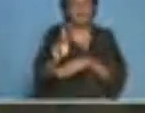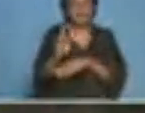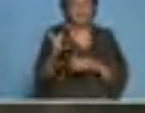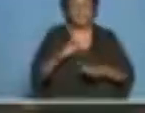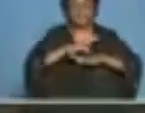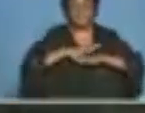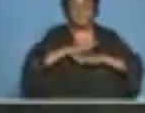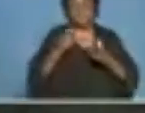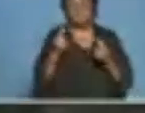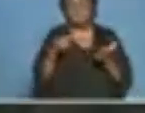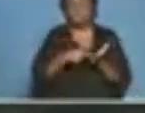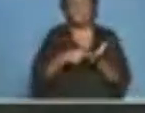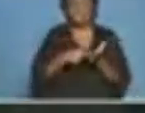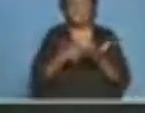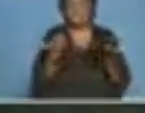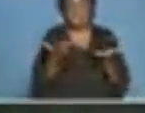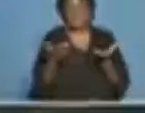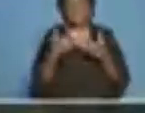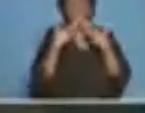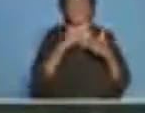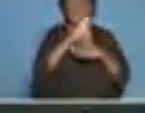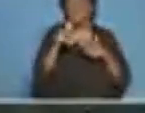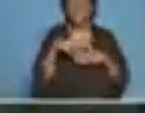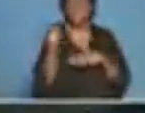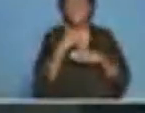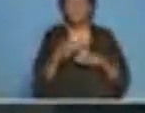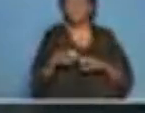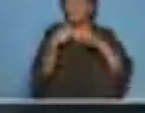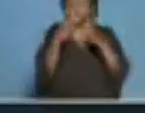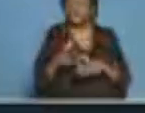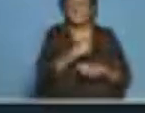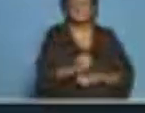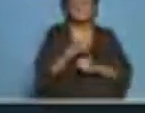to do this in this location. And we thank all of our donors and our sponsors as well.